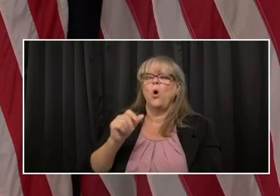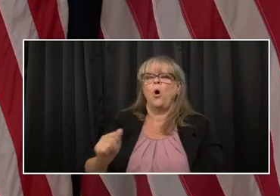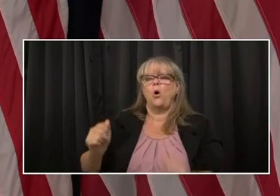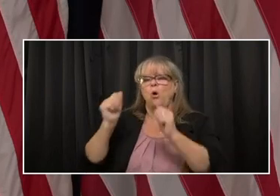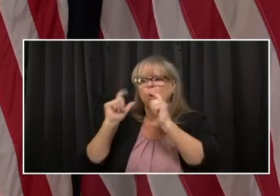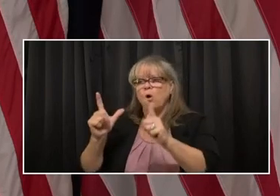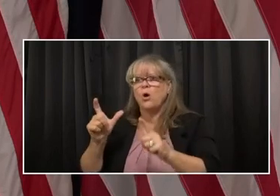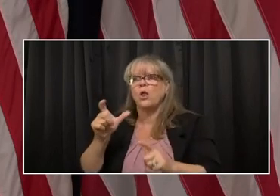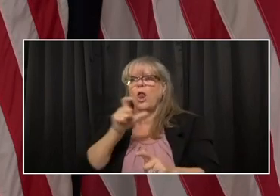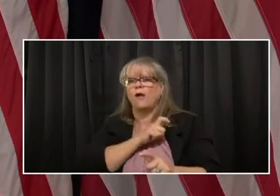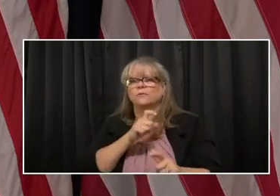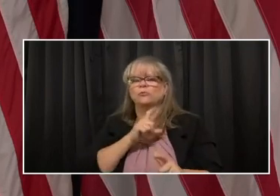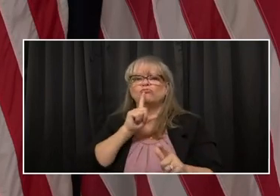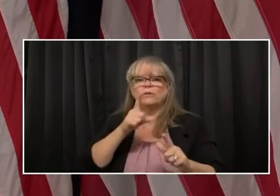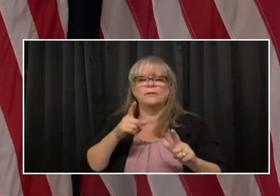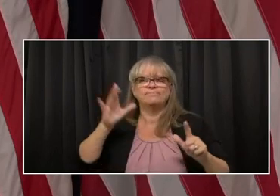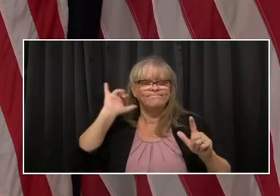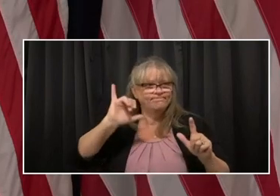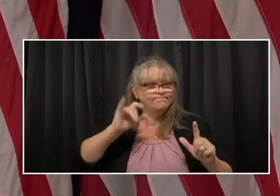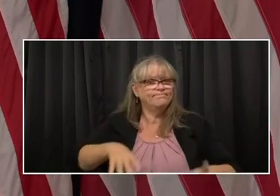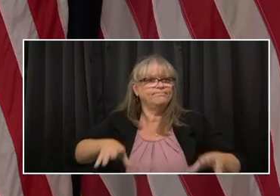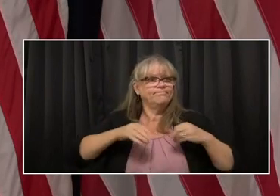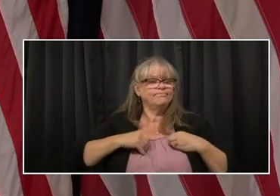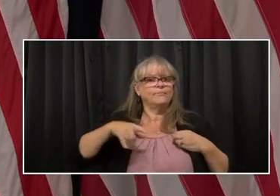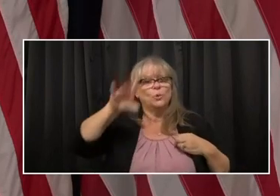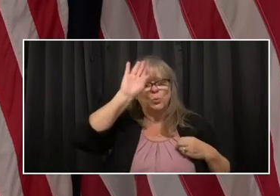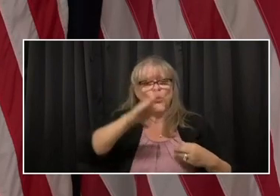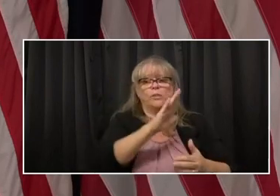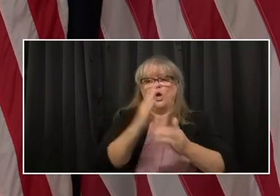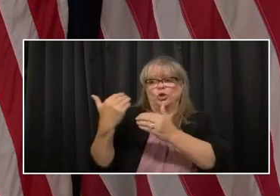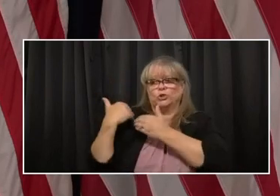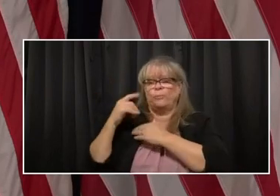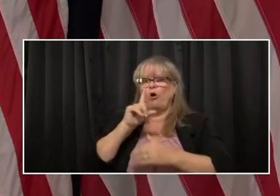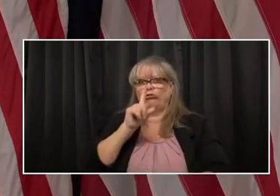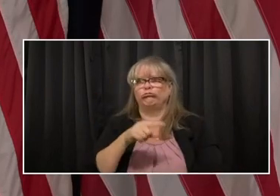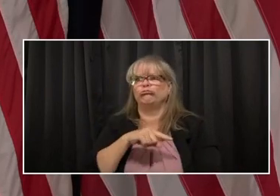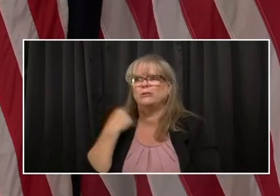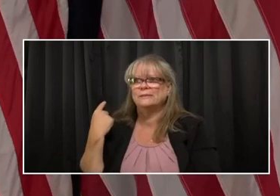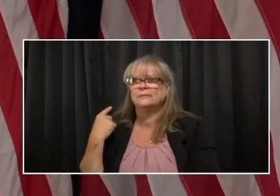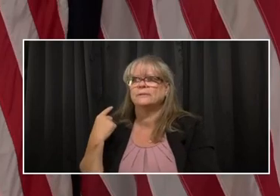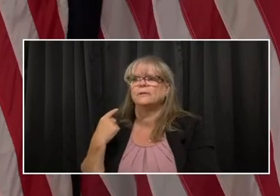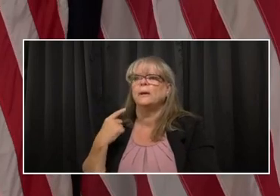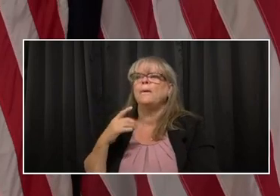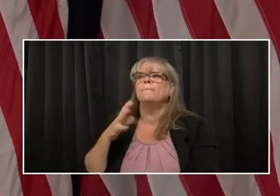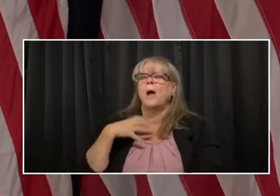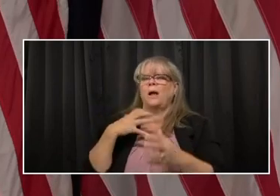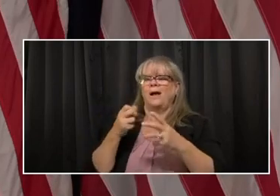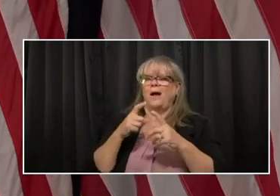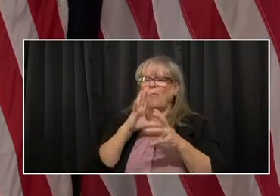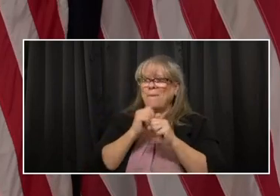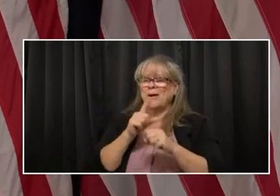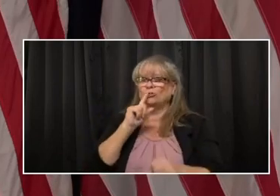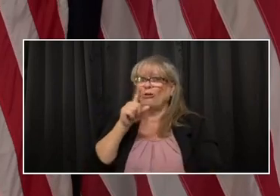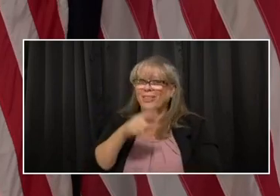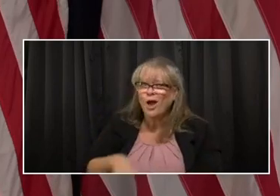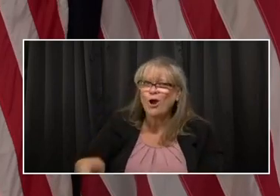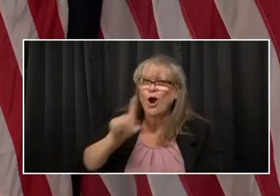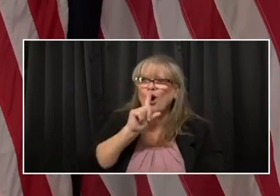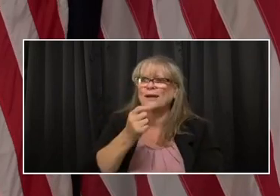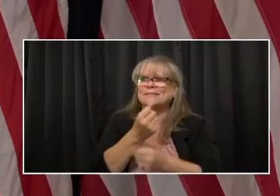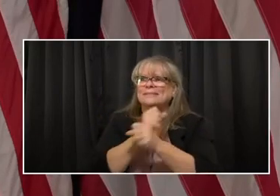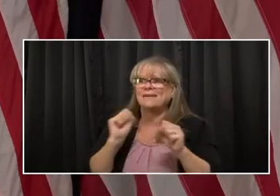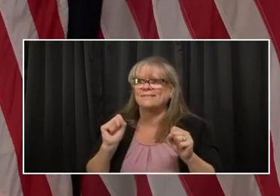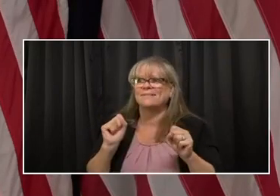do take on greater risks to help keep our amazing wild outdoor areas safe. That means safe for us